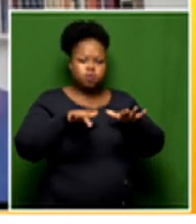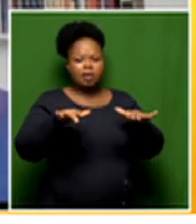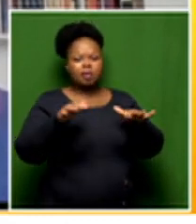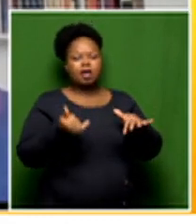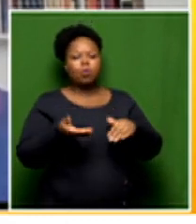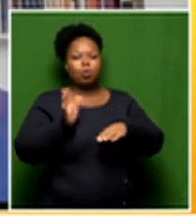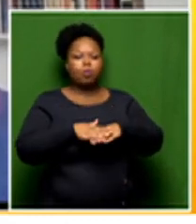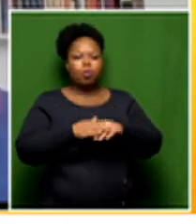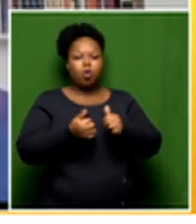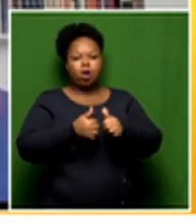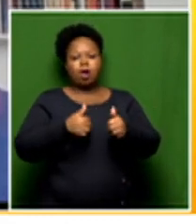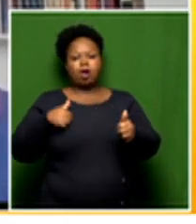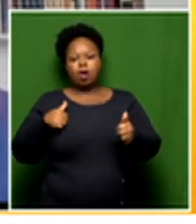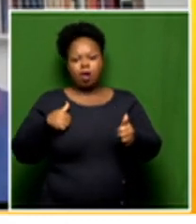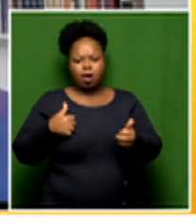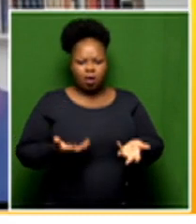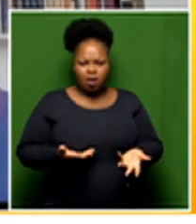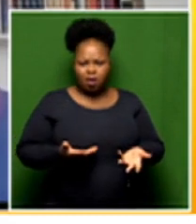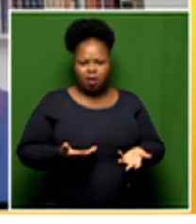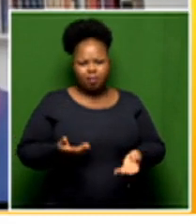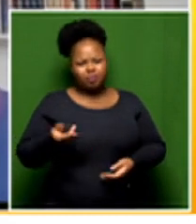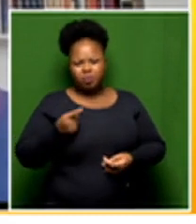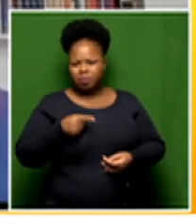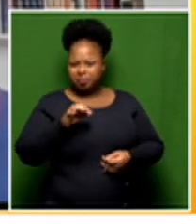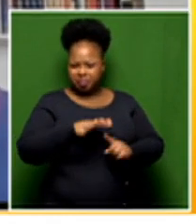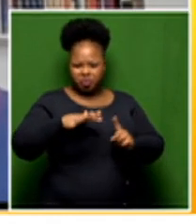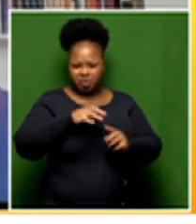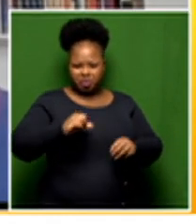it has created additional setbacks. So what is the